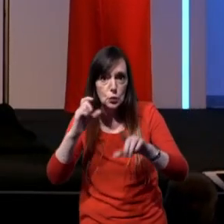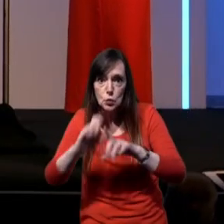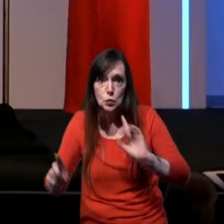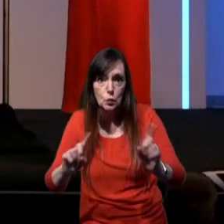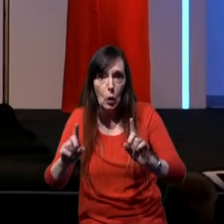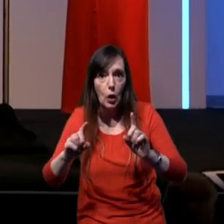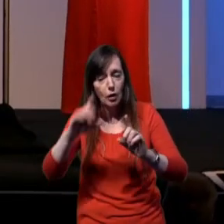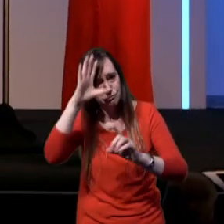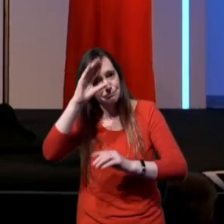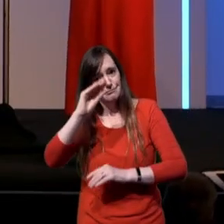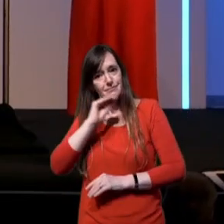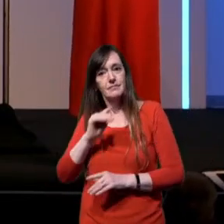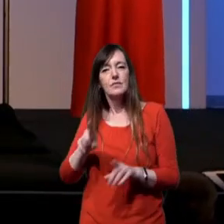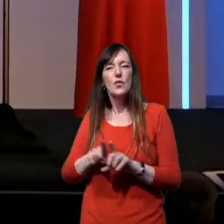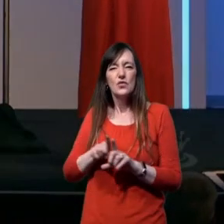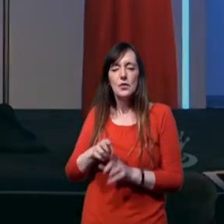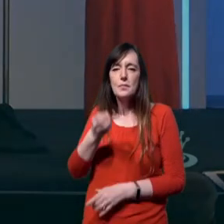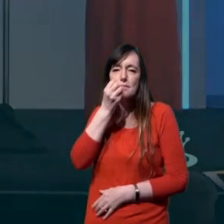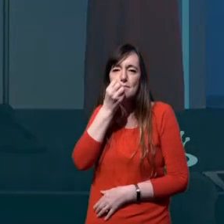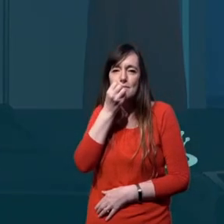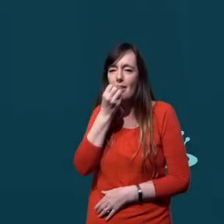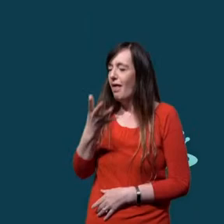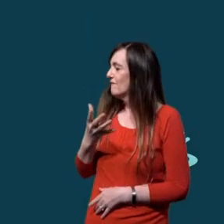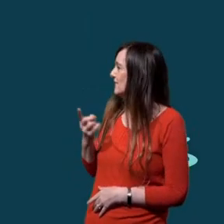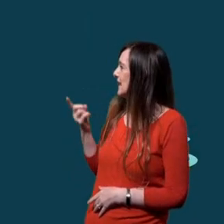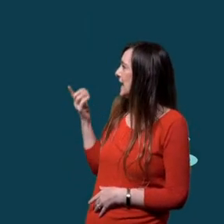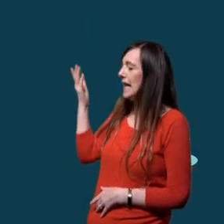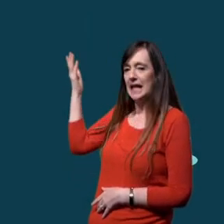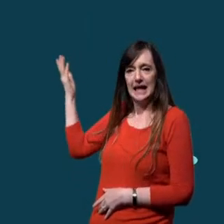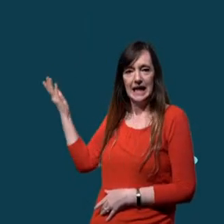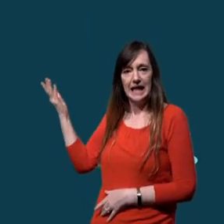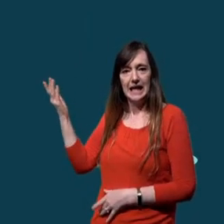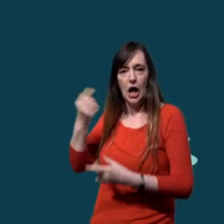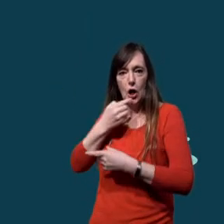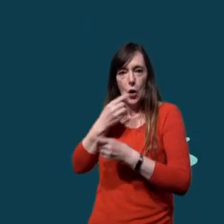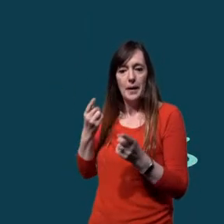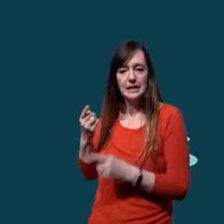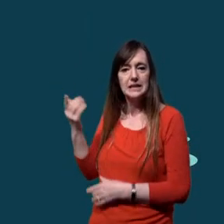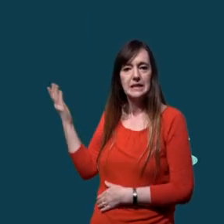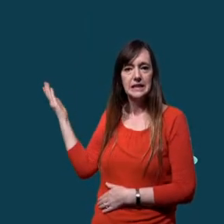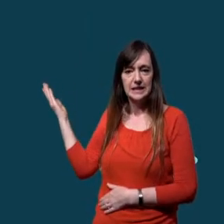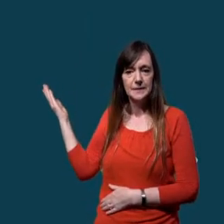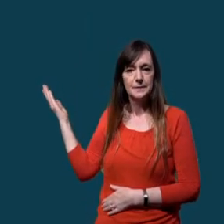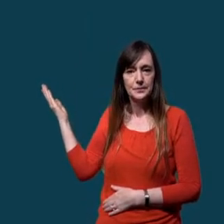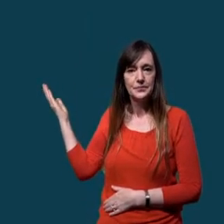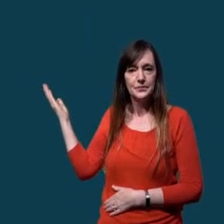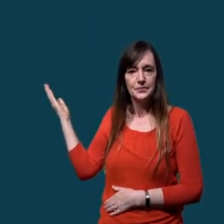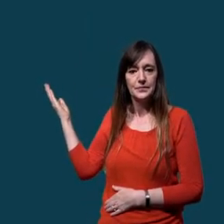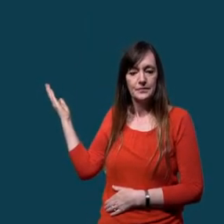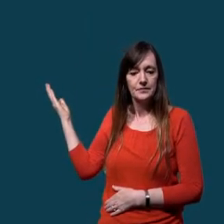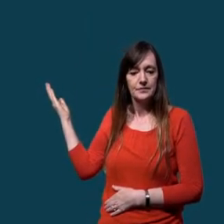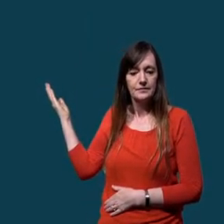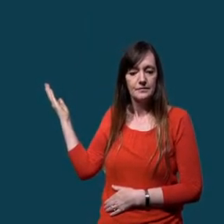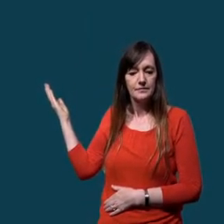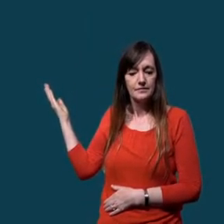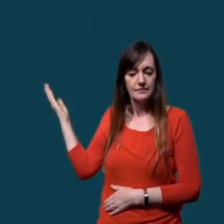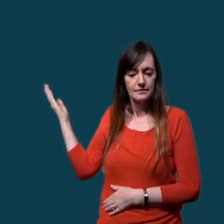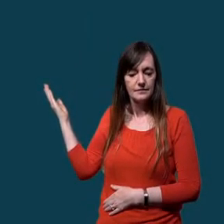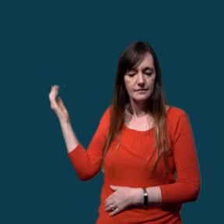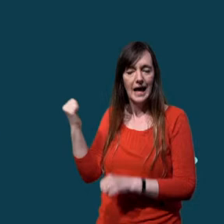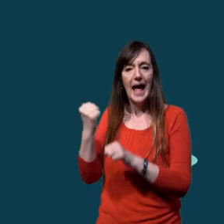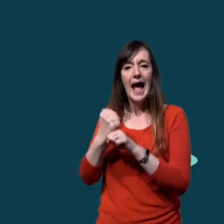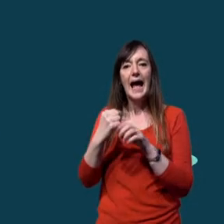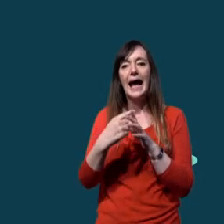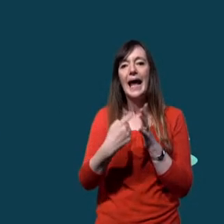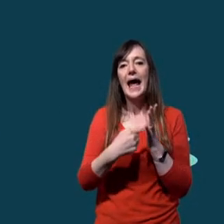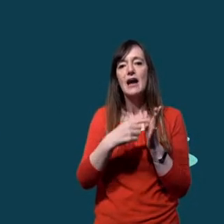got a few lovely comments to share with you. So conventioners, Garan and Sue, who attended in week